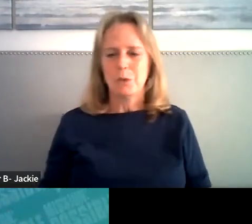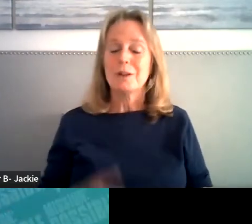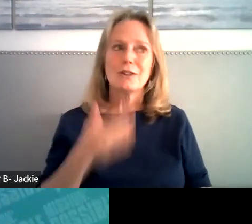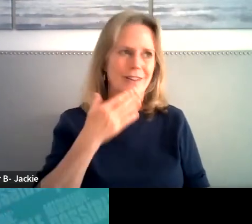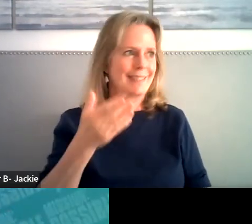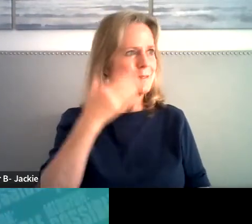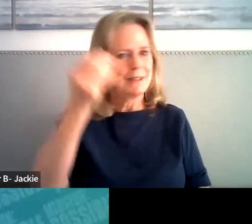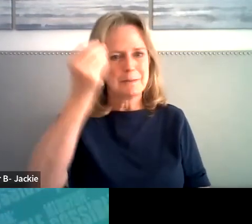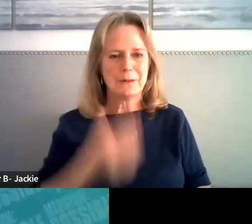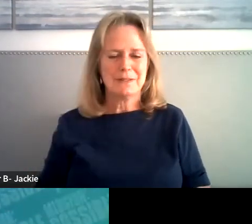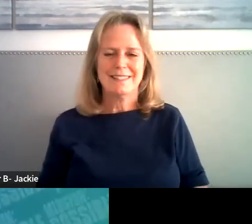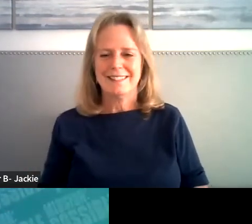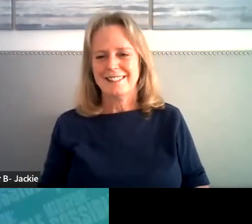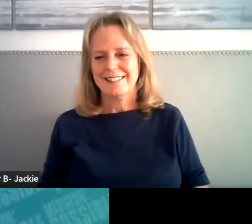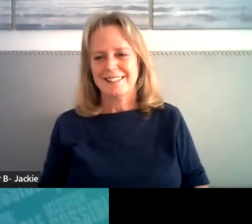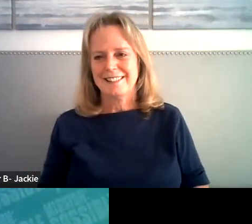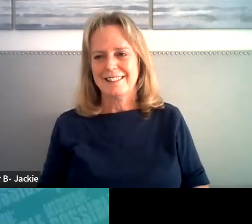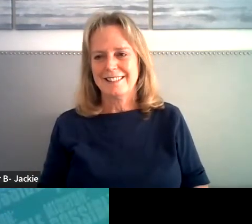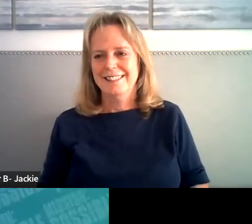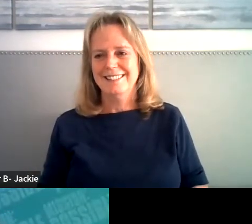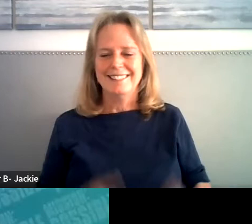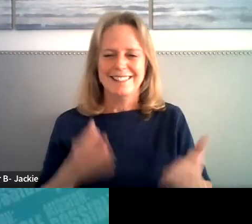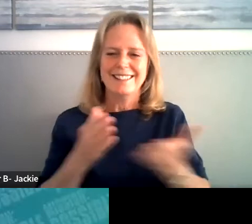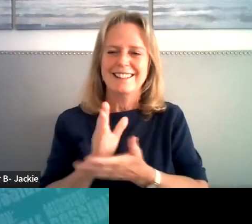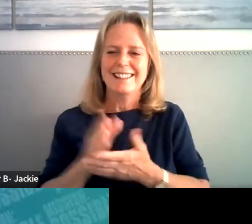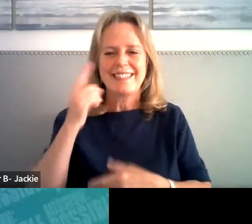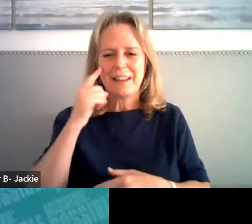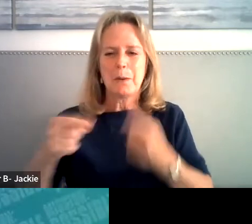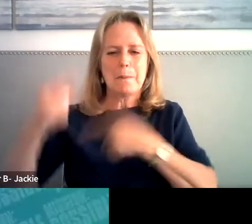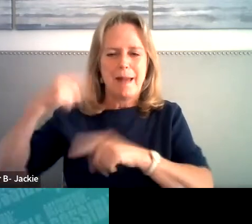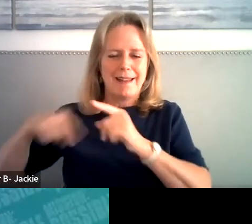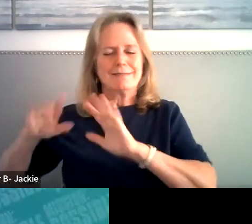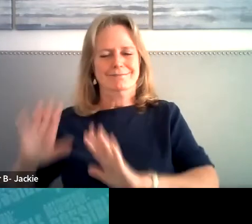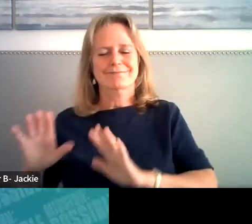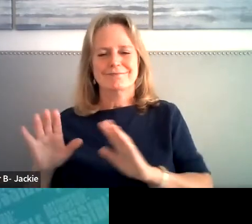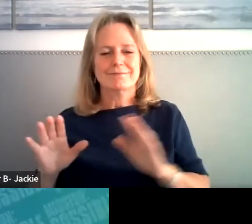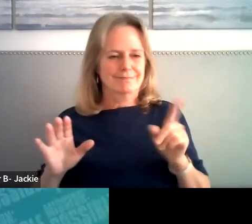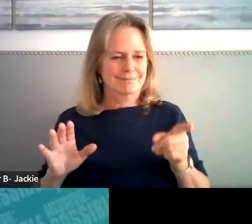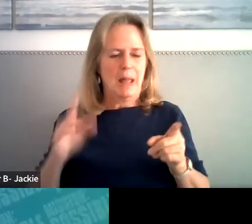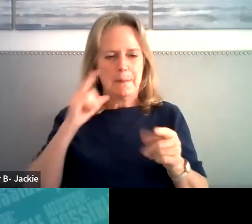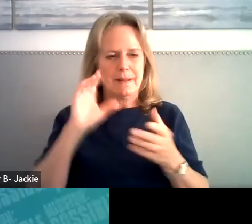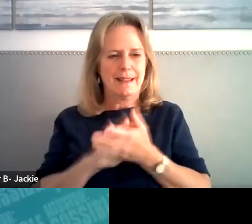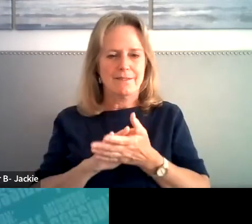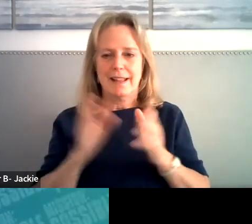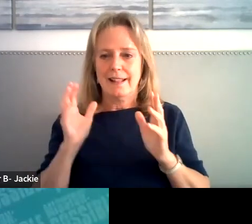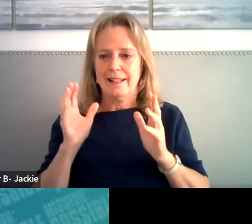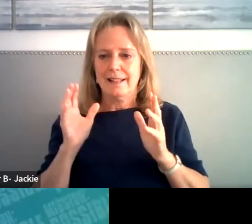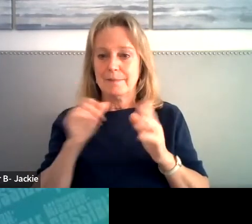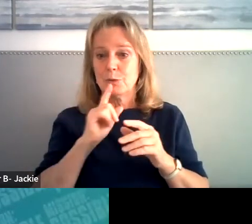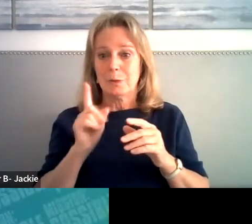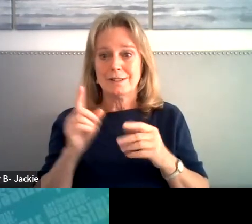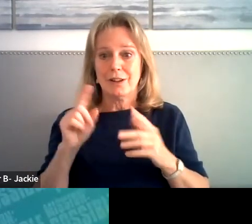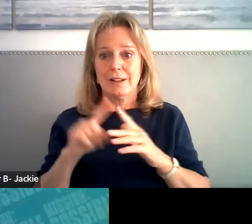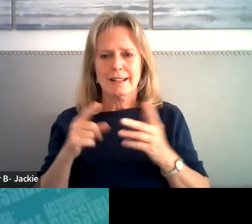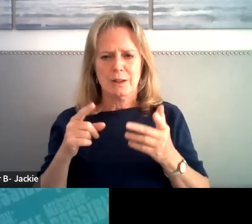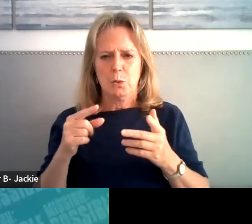you. All right. I think I'm just going to go back, and I believe I left off. I don't know where I left off. Gwen,